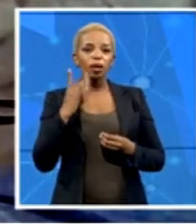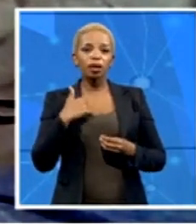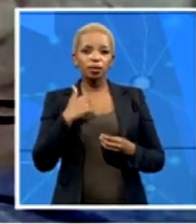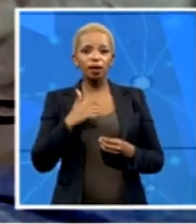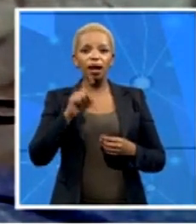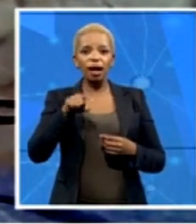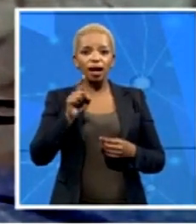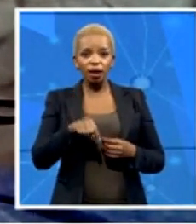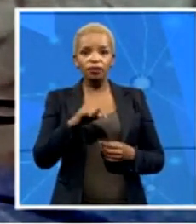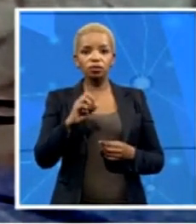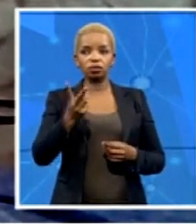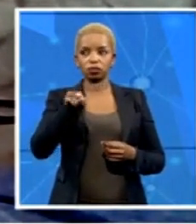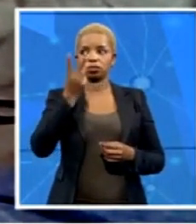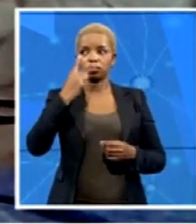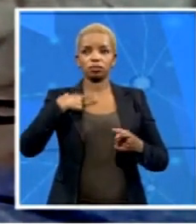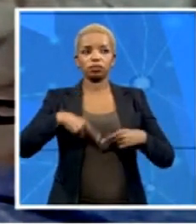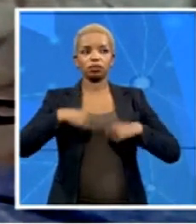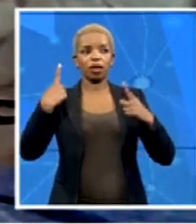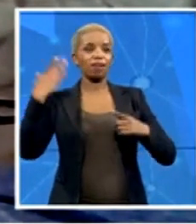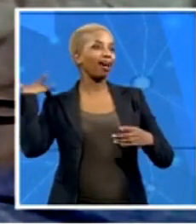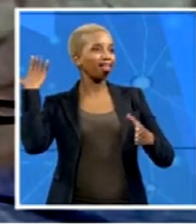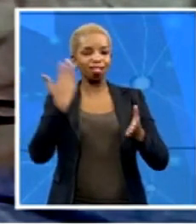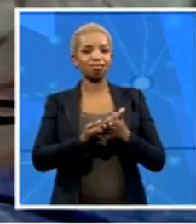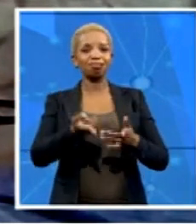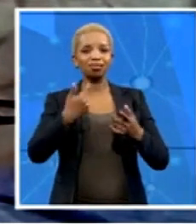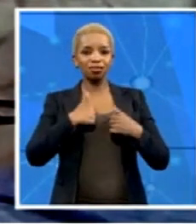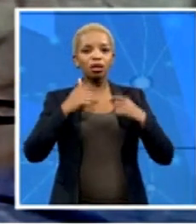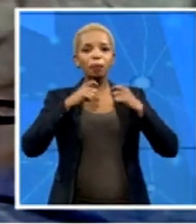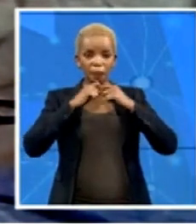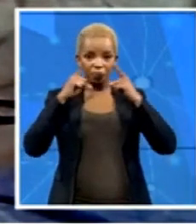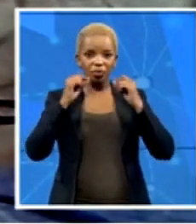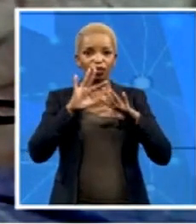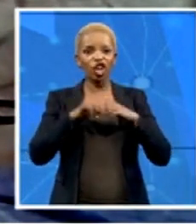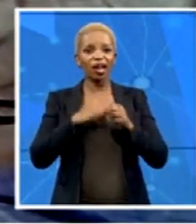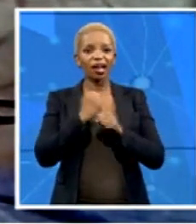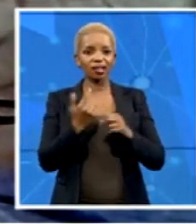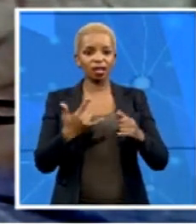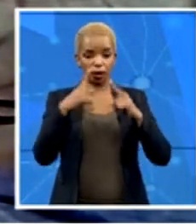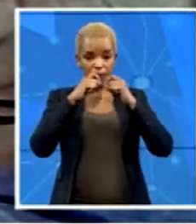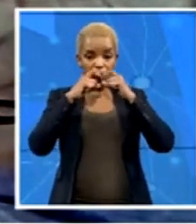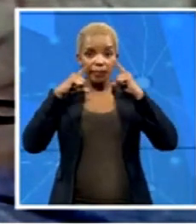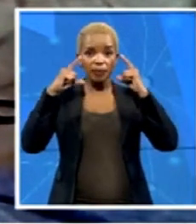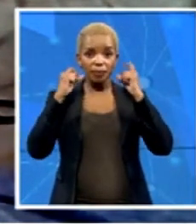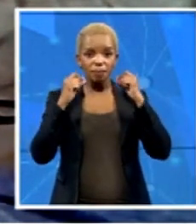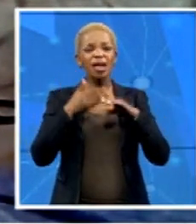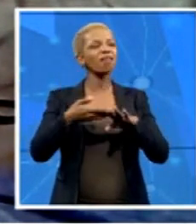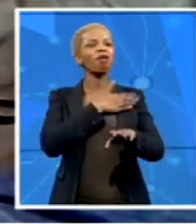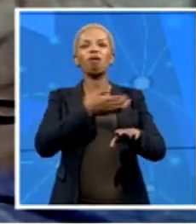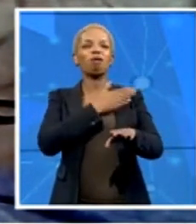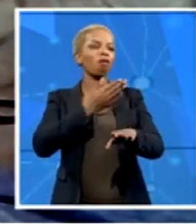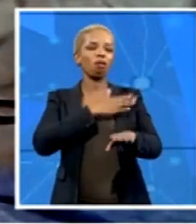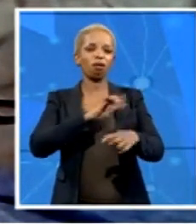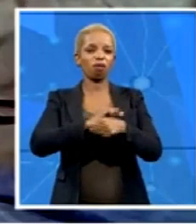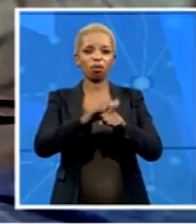going about my normal life. Obviously, before this whole coronavirus, people weren't used to seeing